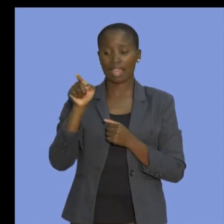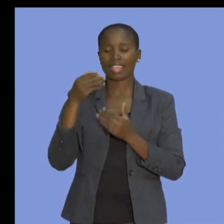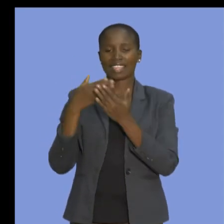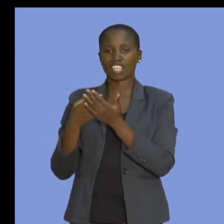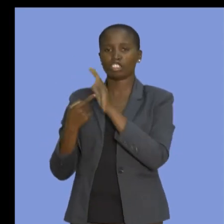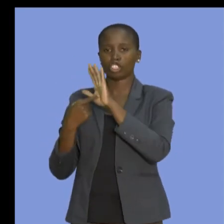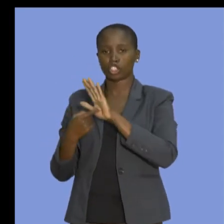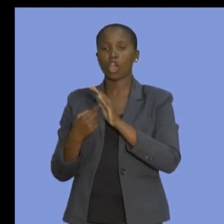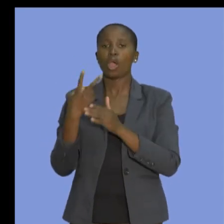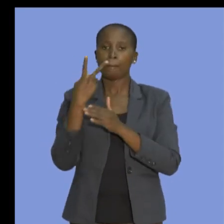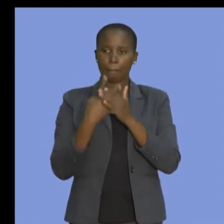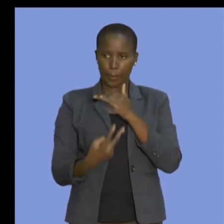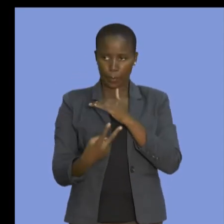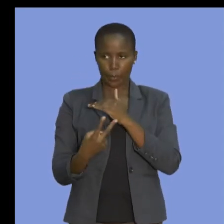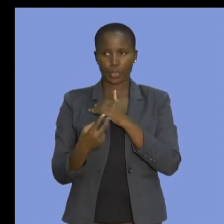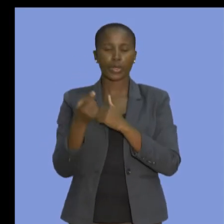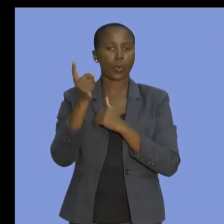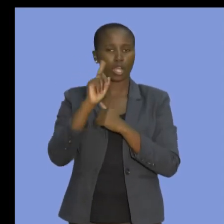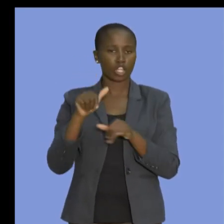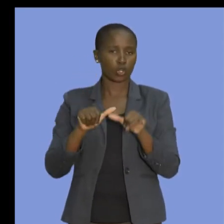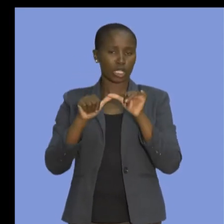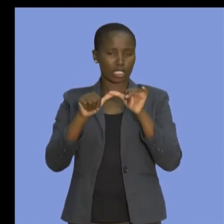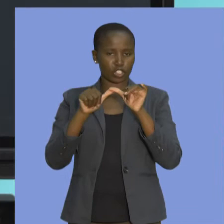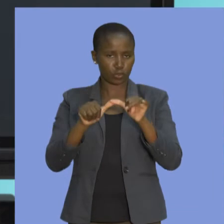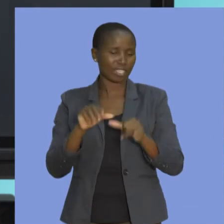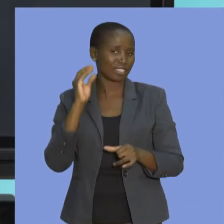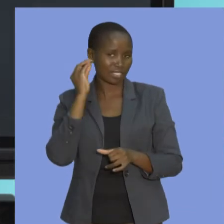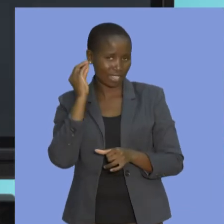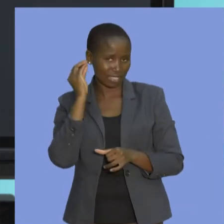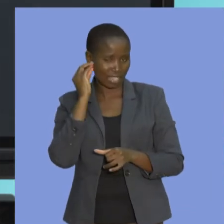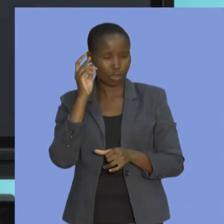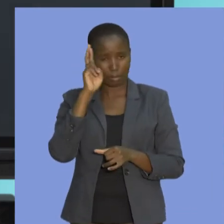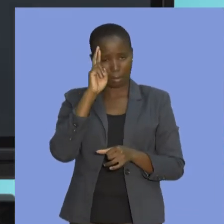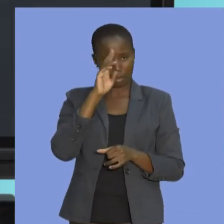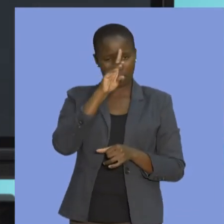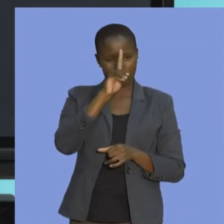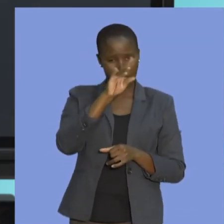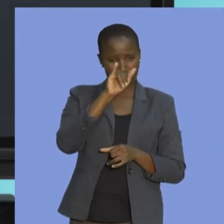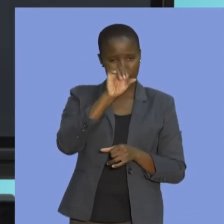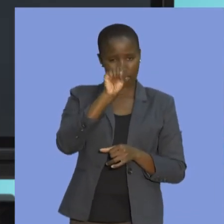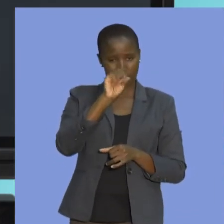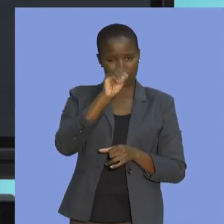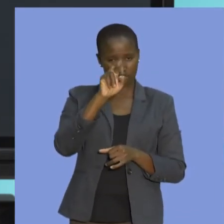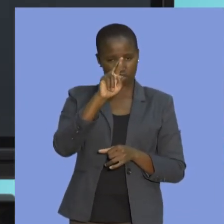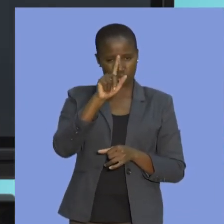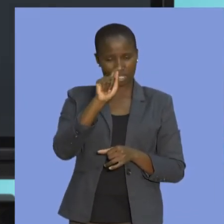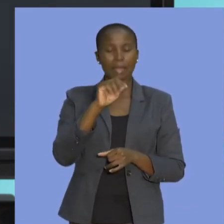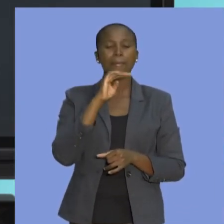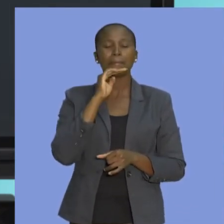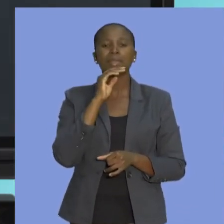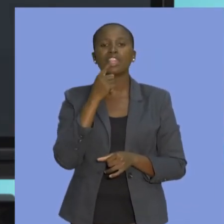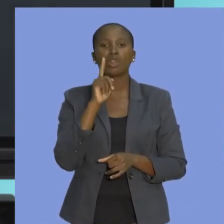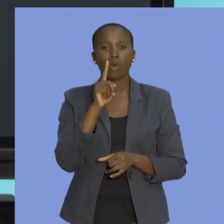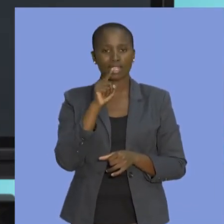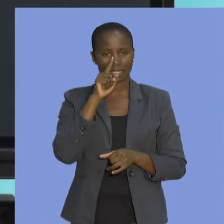and continuous data. Remember that discrete, it's like specific, that value, where continuous can take